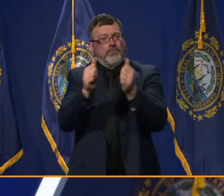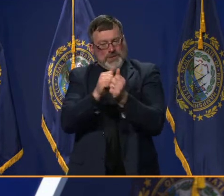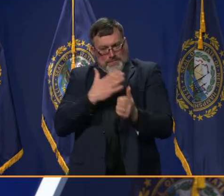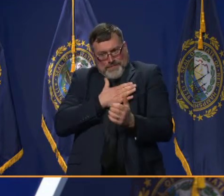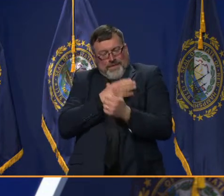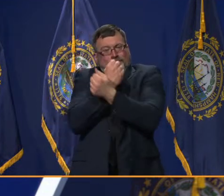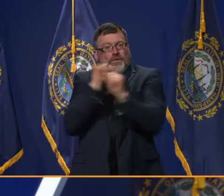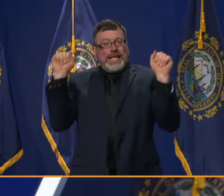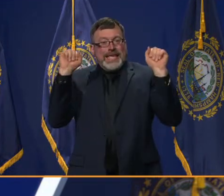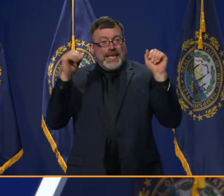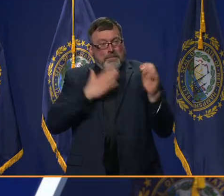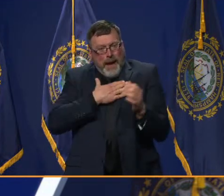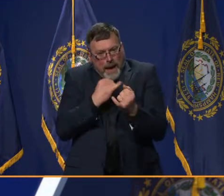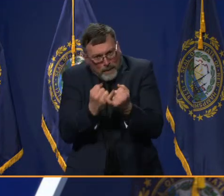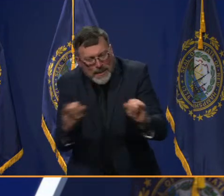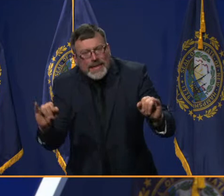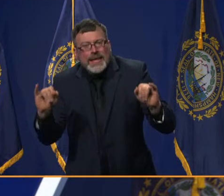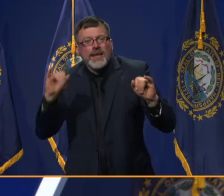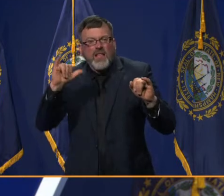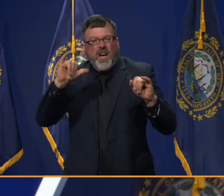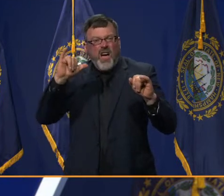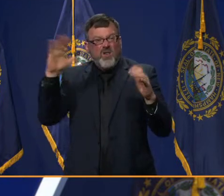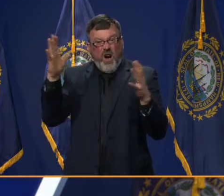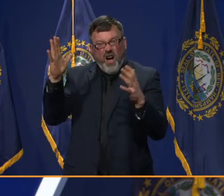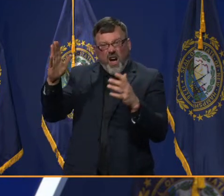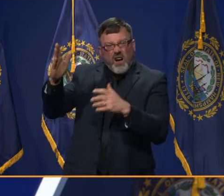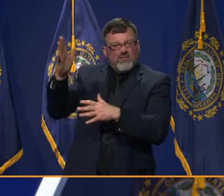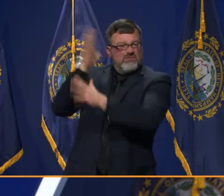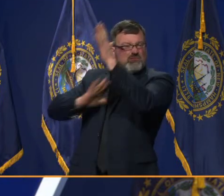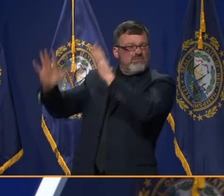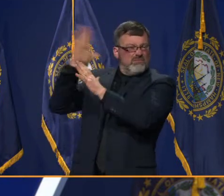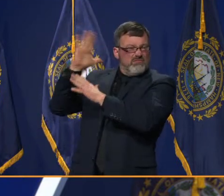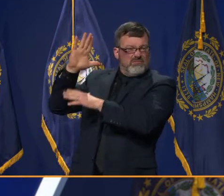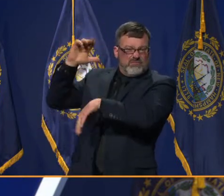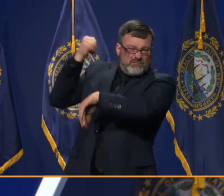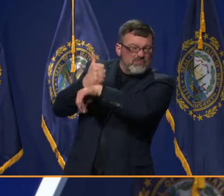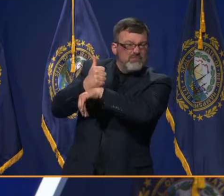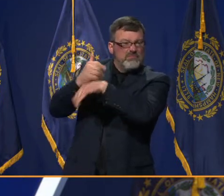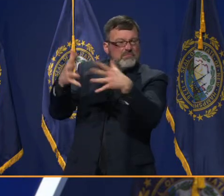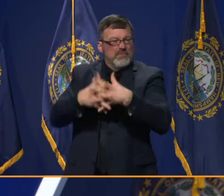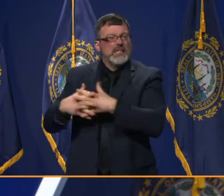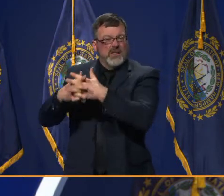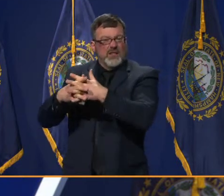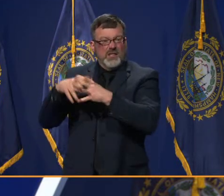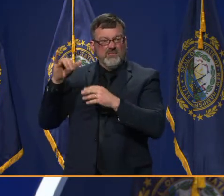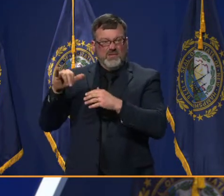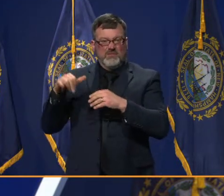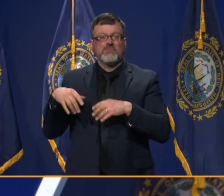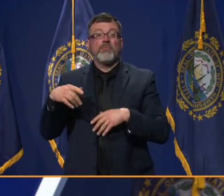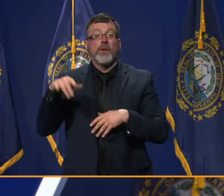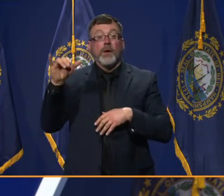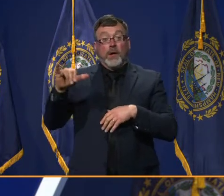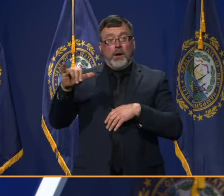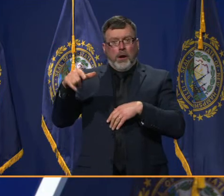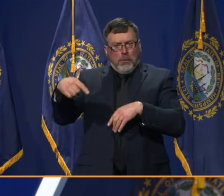essential for a peaceful republic. Holding people accountable to their actions is fine. It's an important